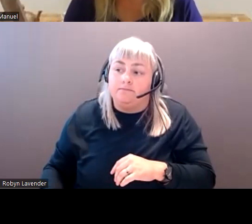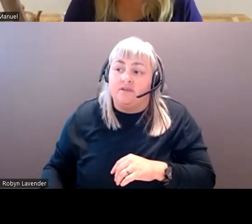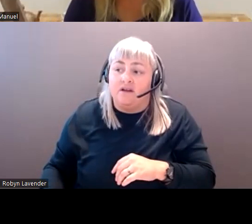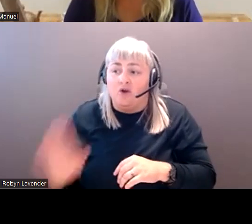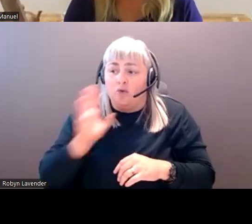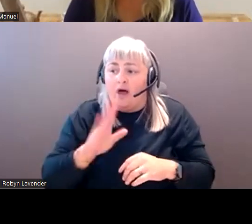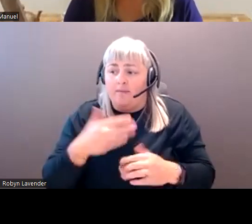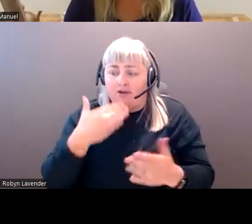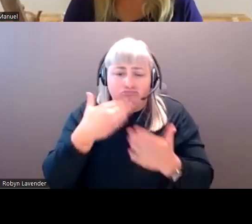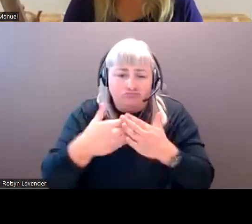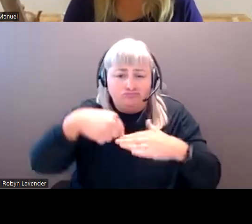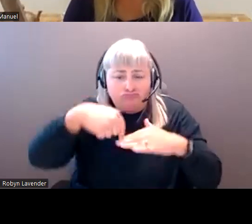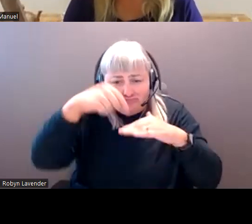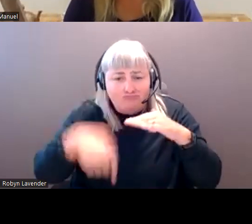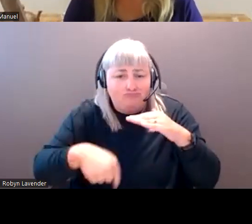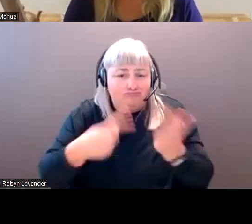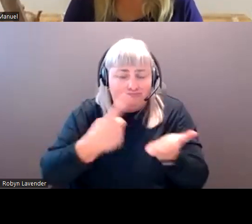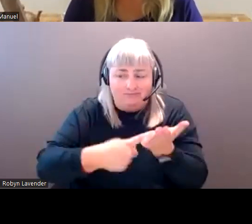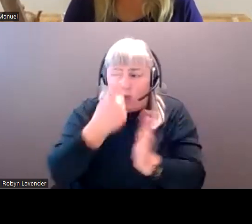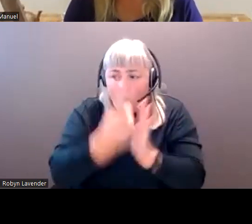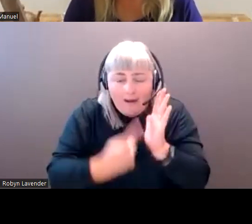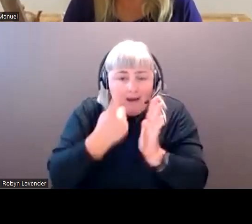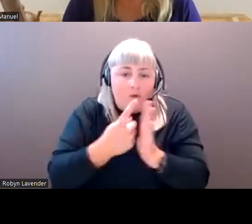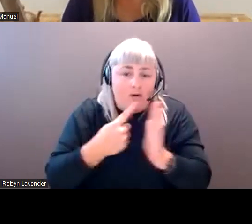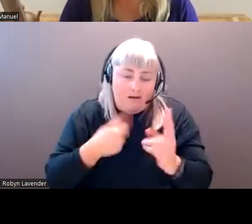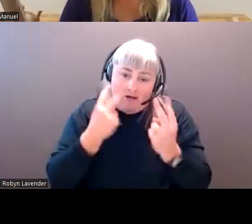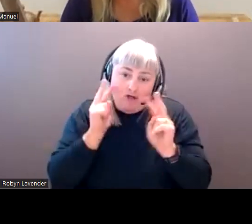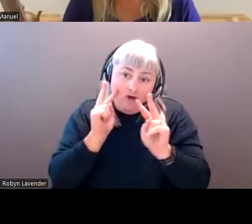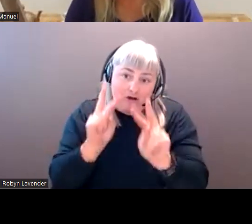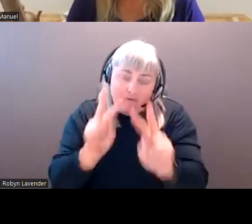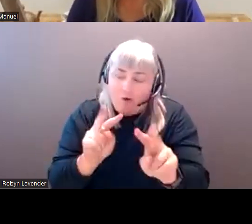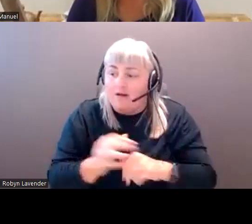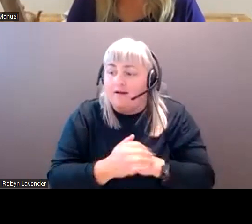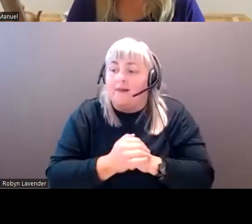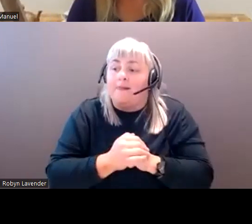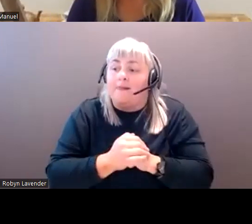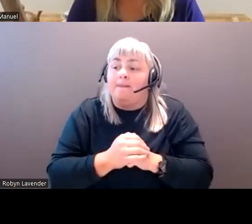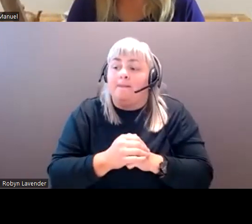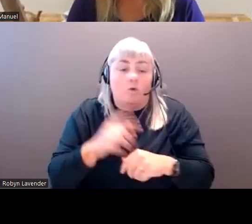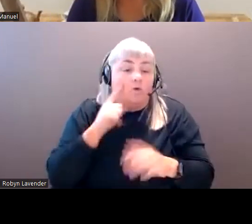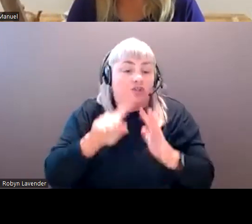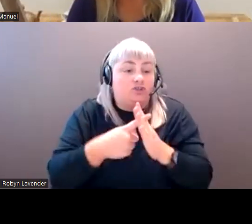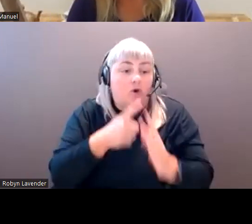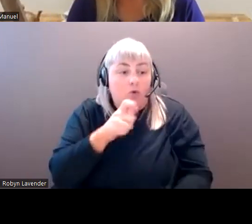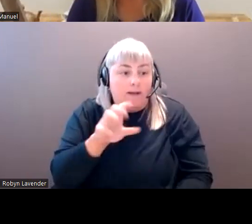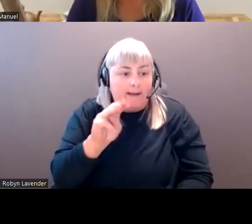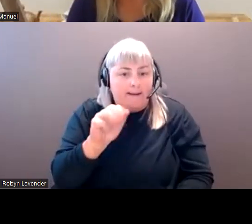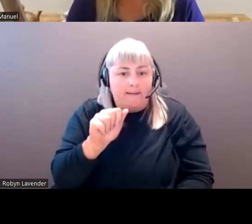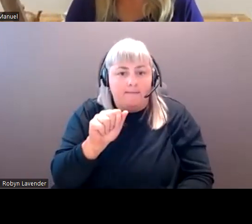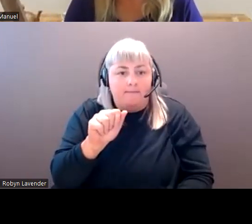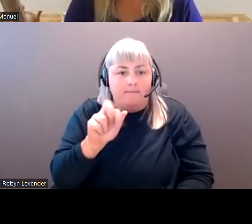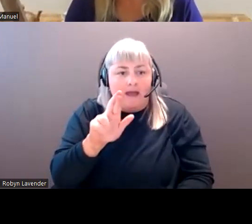looking forward to it. And so I'm going to start with Marianne, and Marianne's really going to start